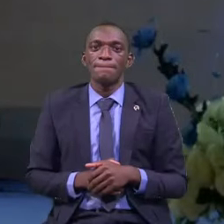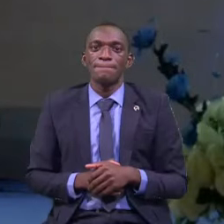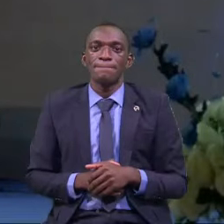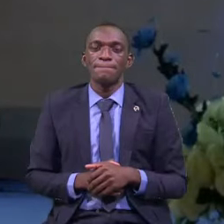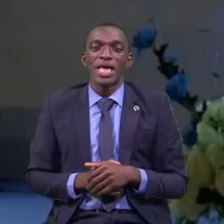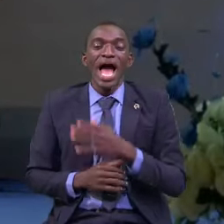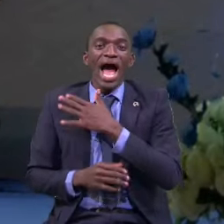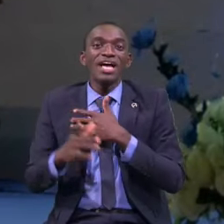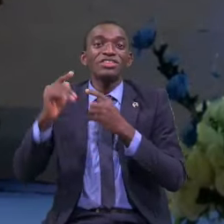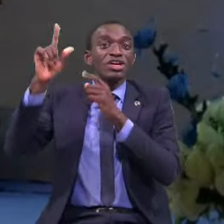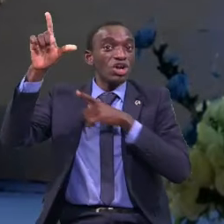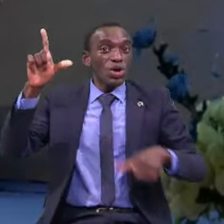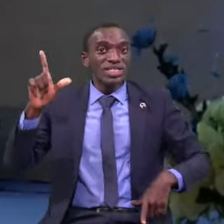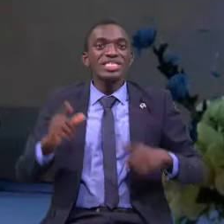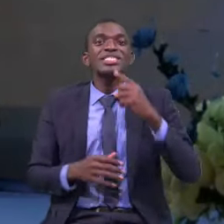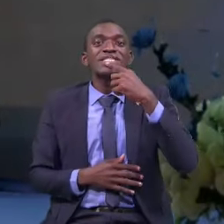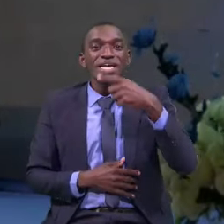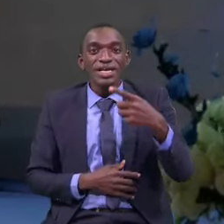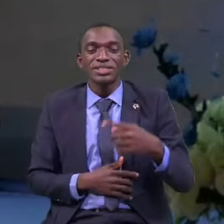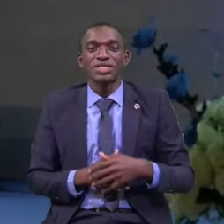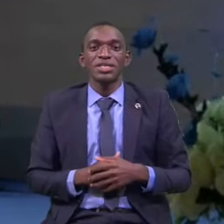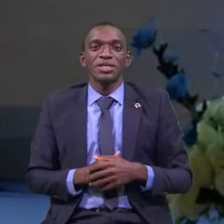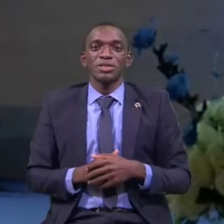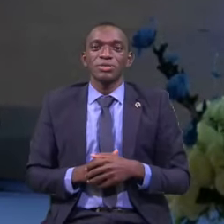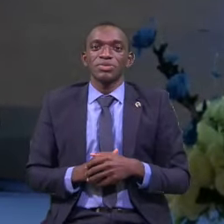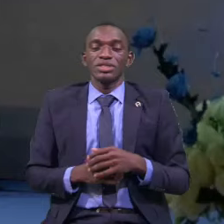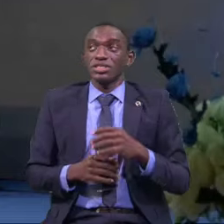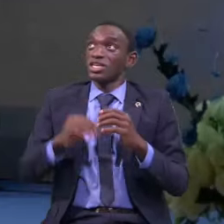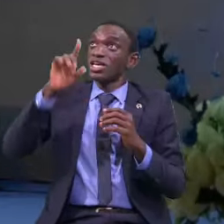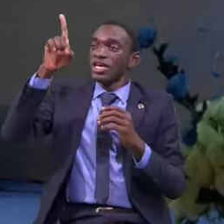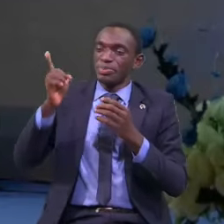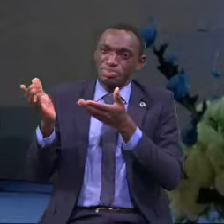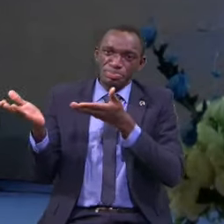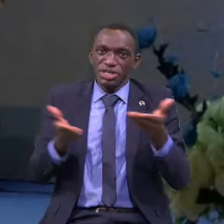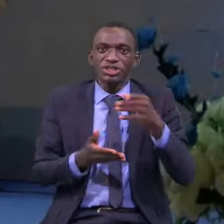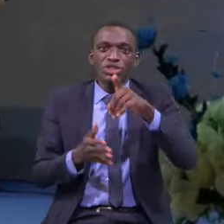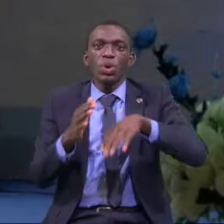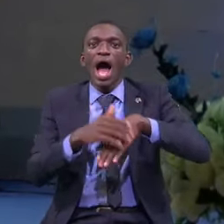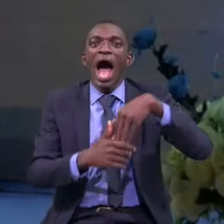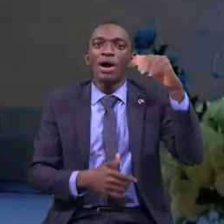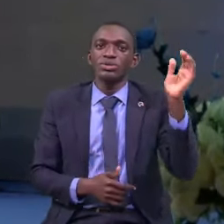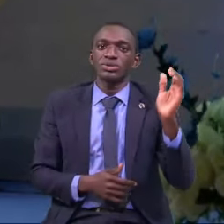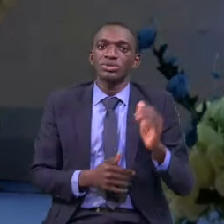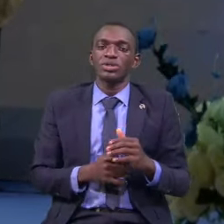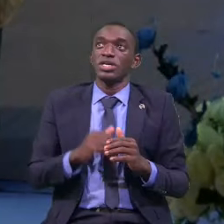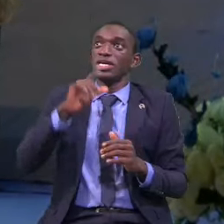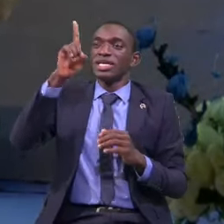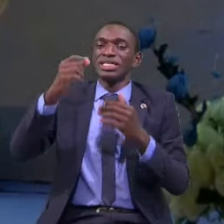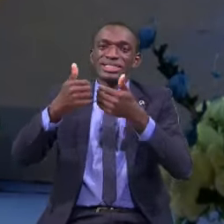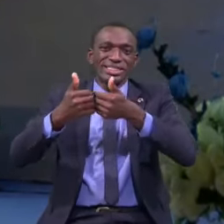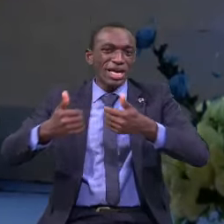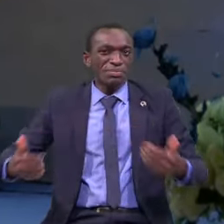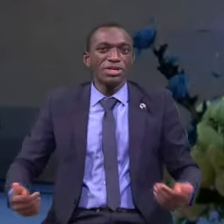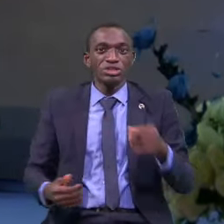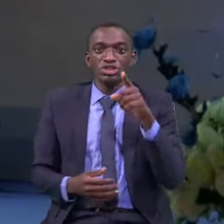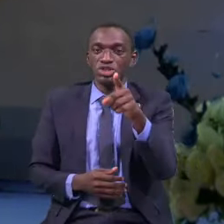And the Lord is saying, he brings you out, he separates you, and he says,